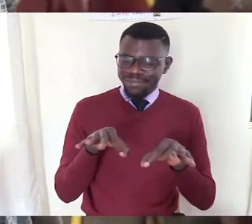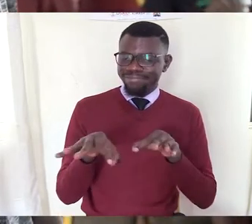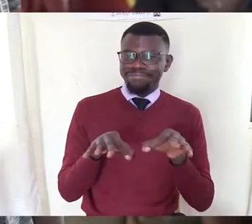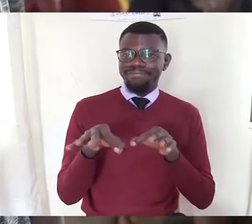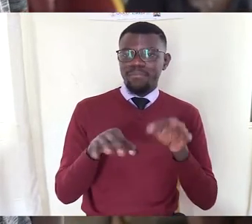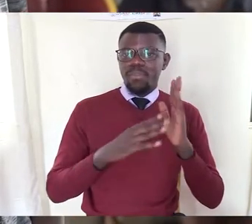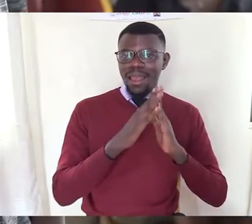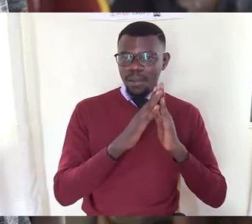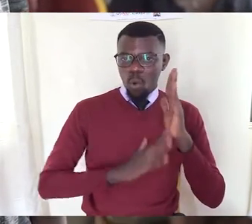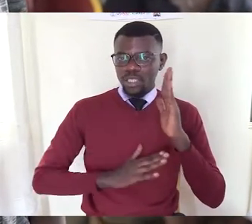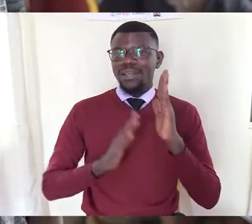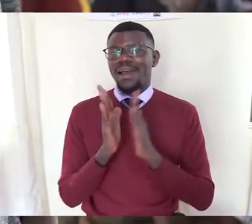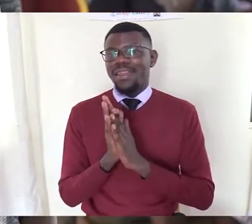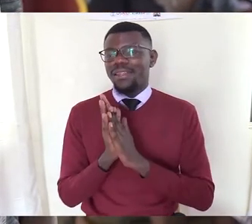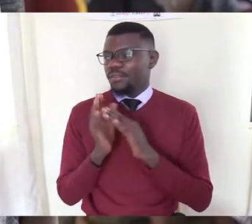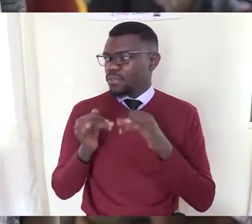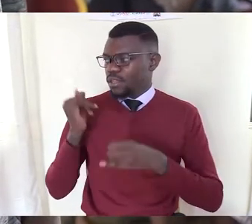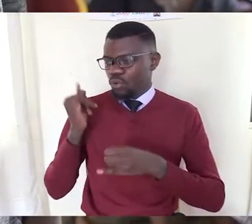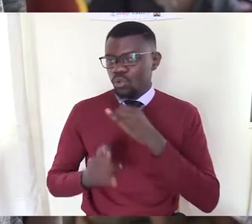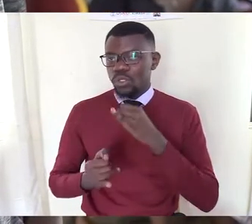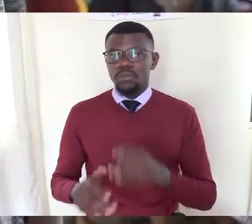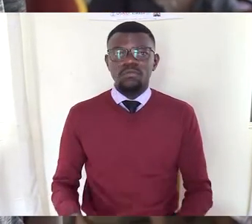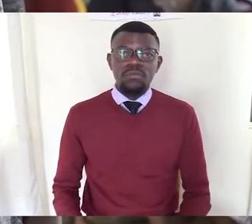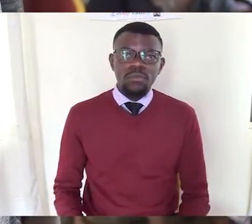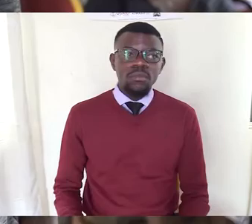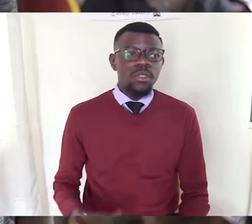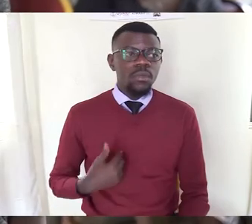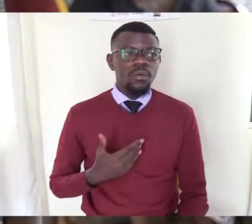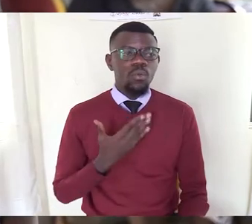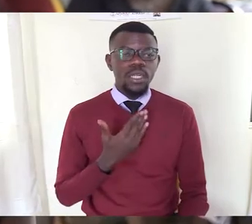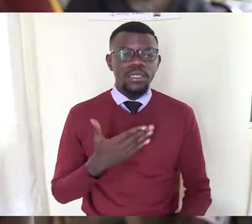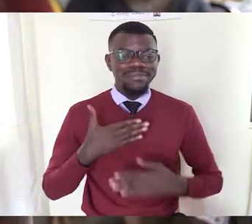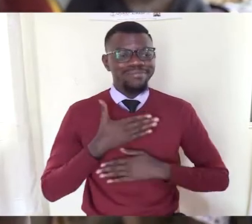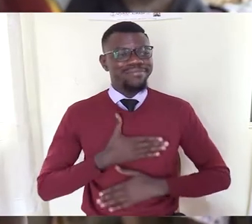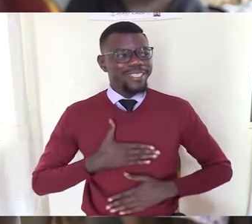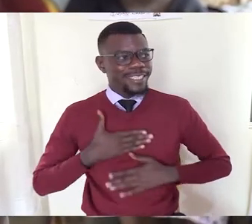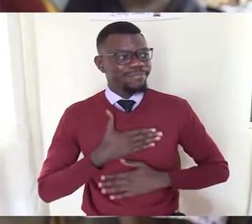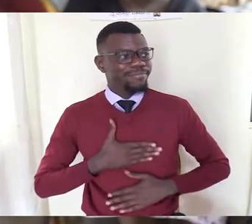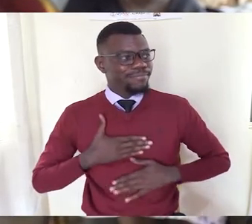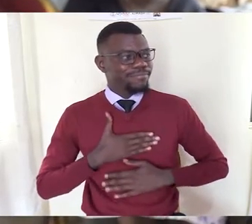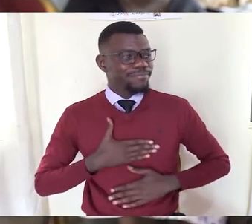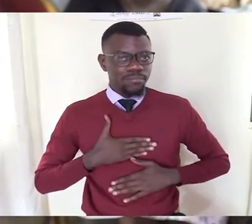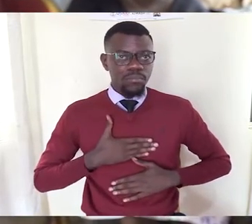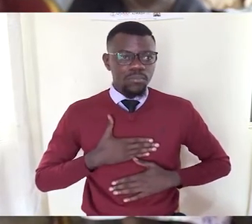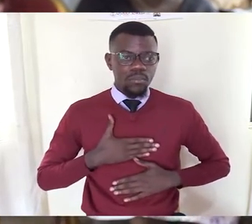and the conclusions. Before then, I want to appreciate the women who helped